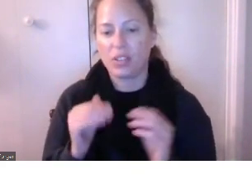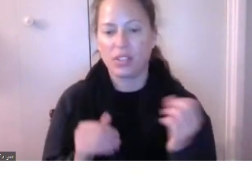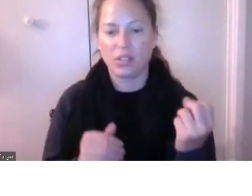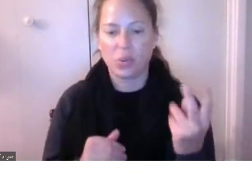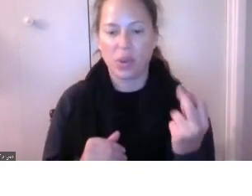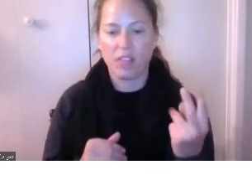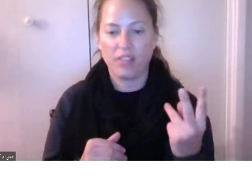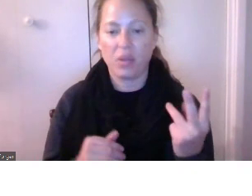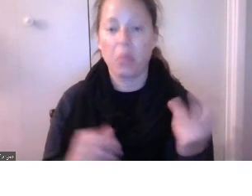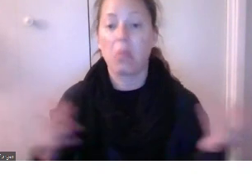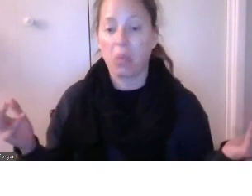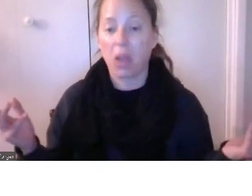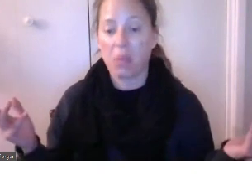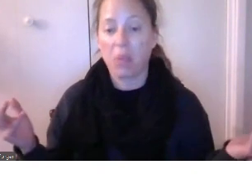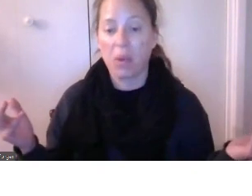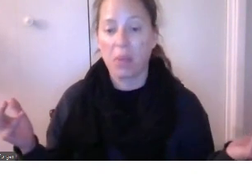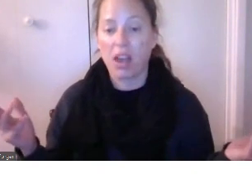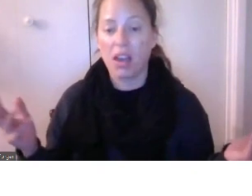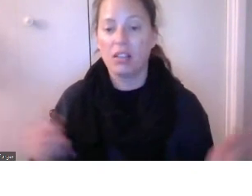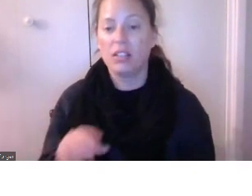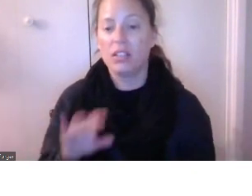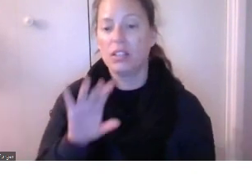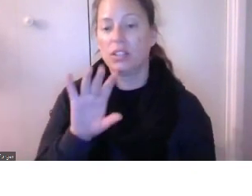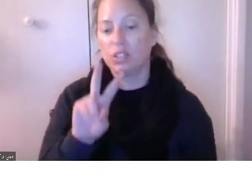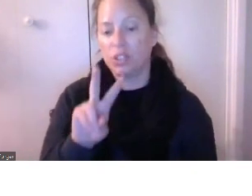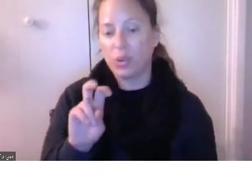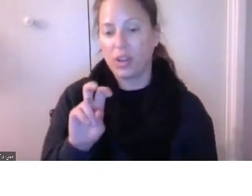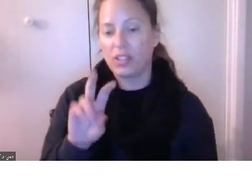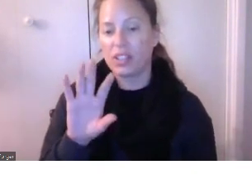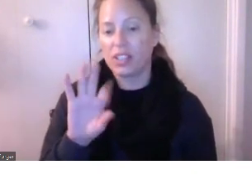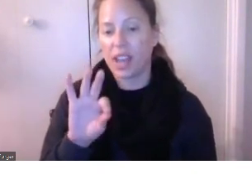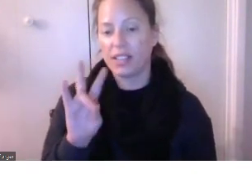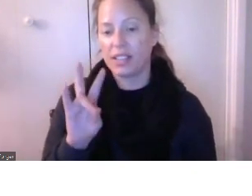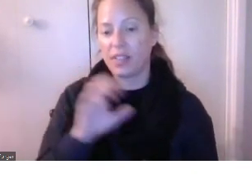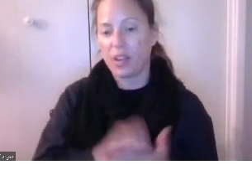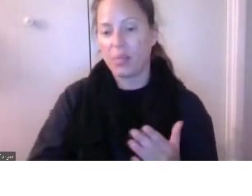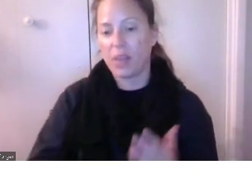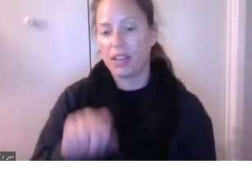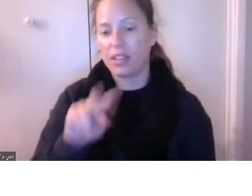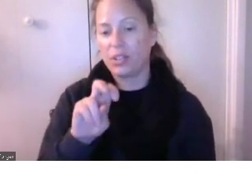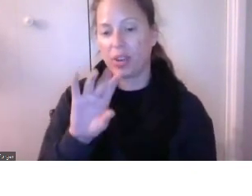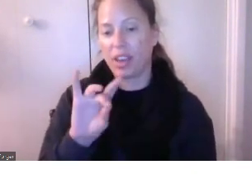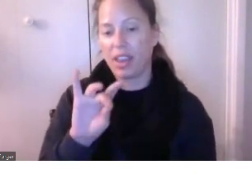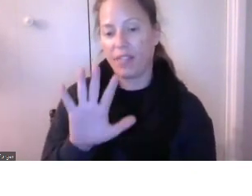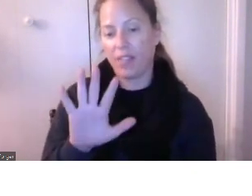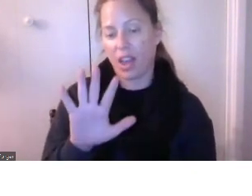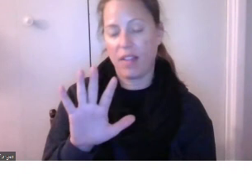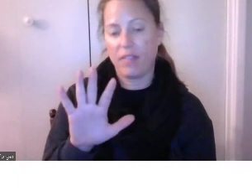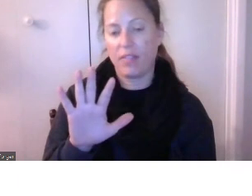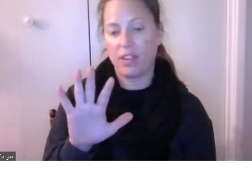12. Okay, well, let's see. 297 minus 285.